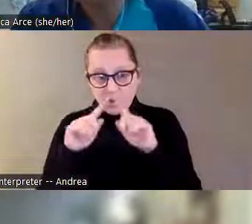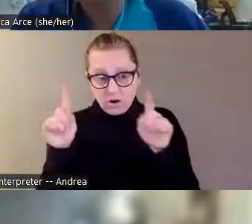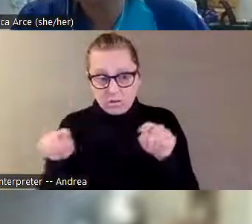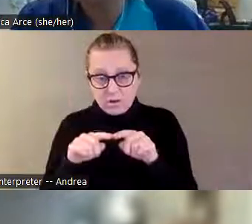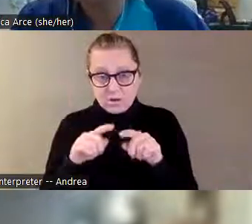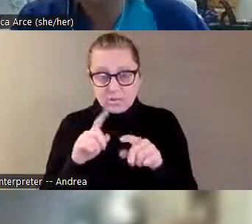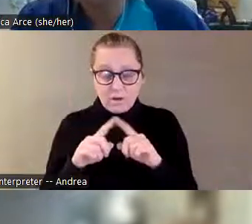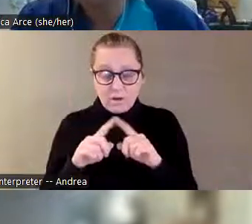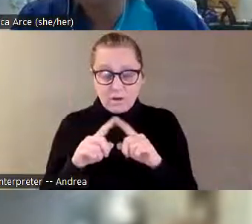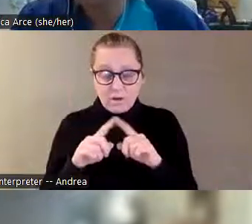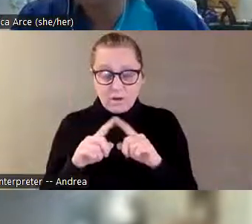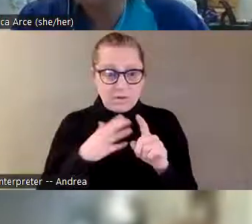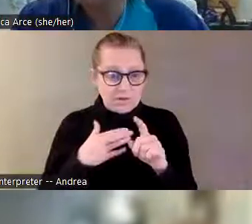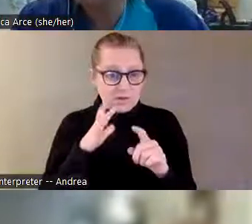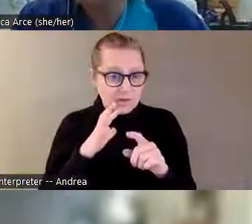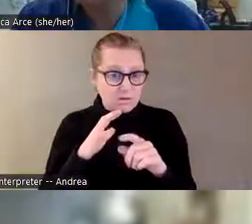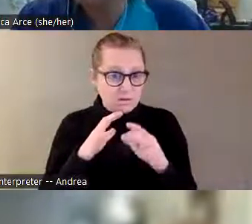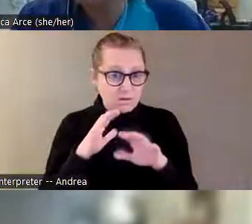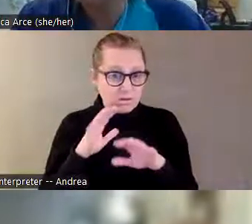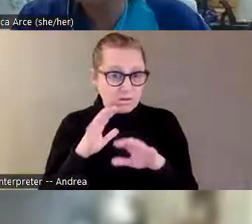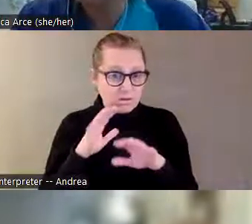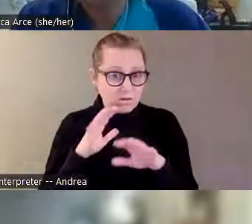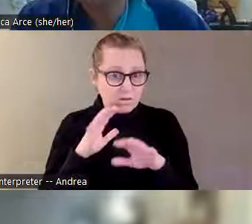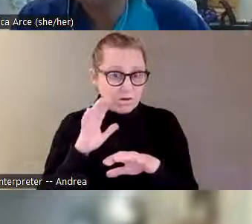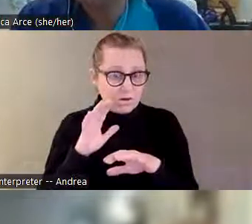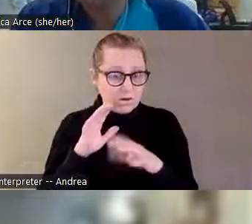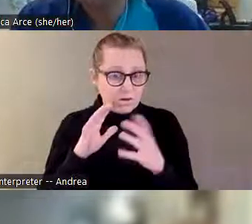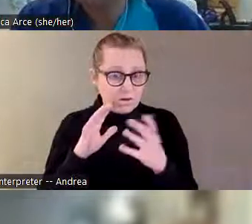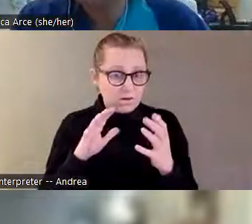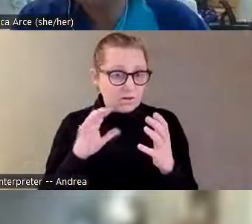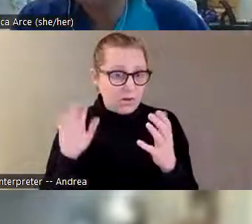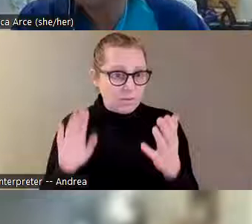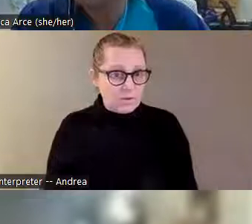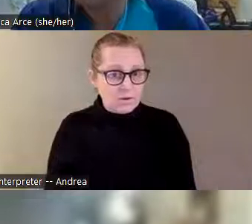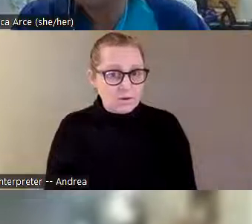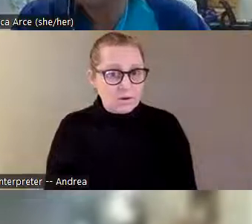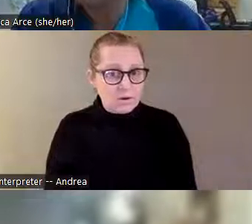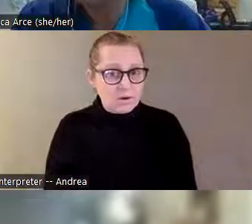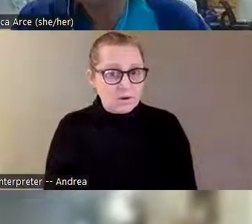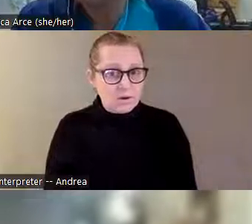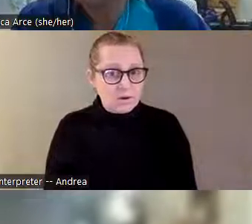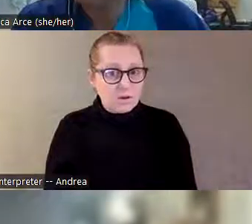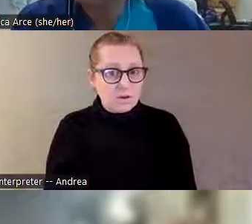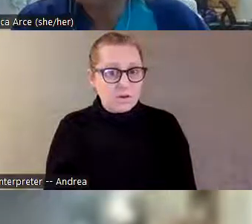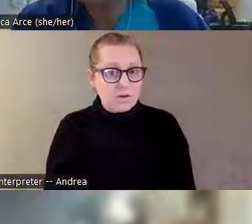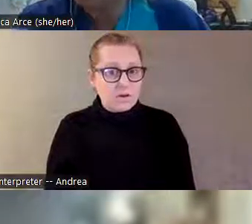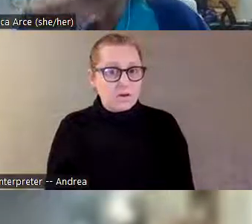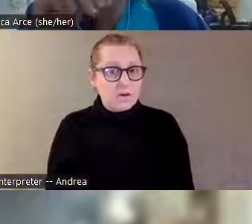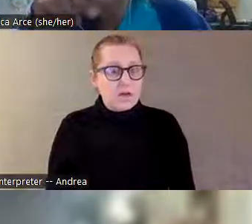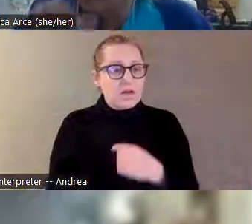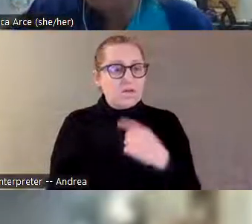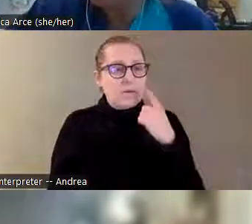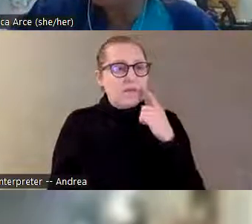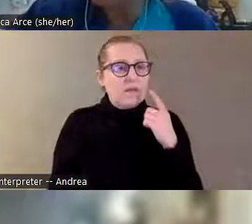please speak, Commissioner CMOB. Yeah, I think so. It becomes